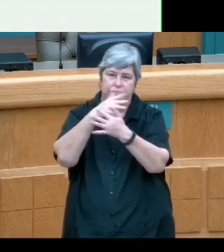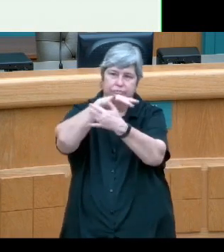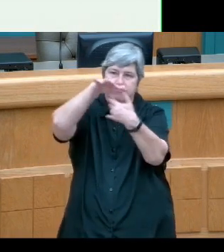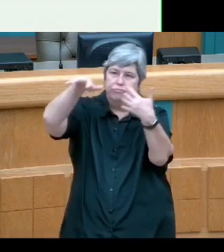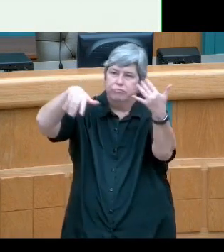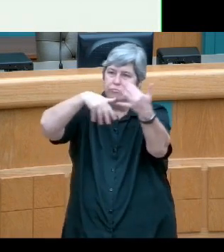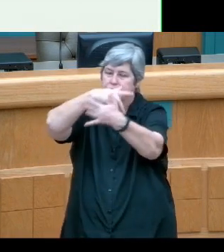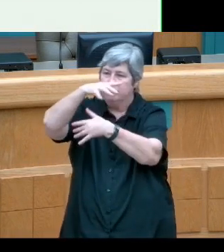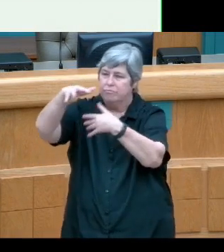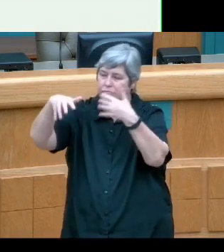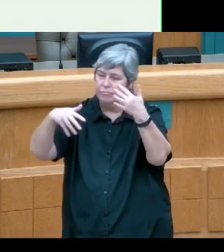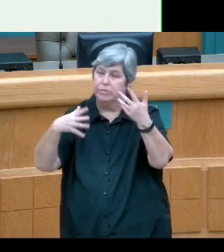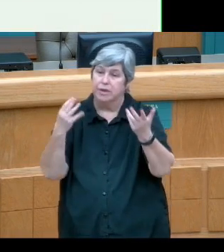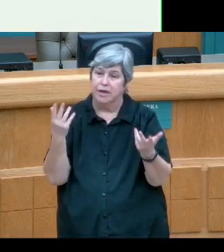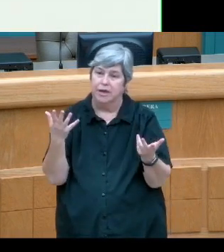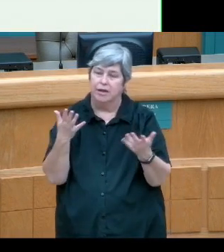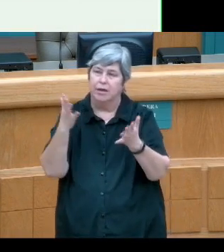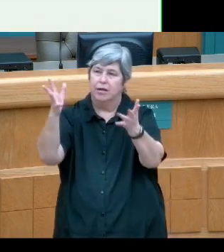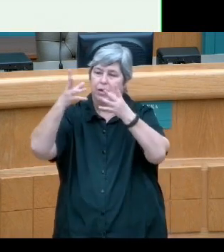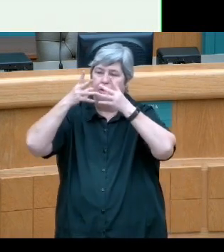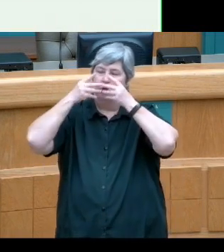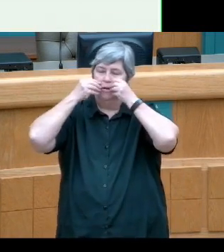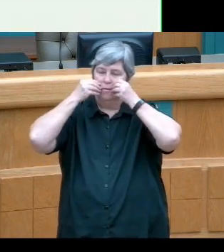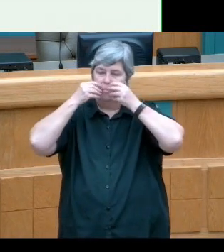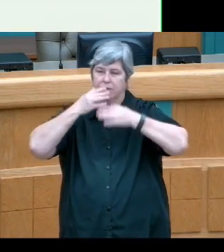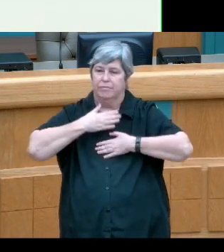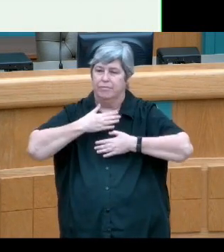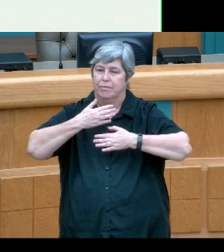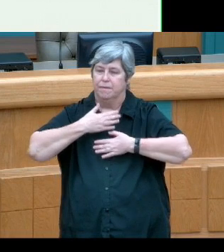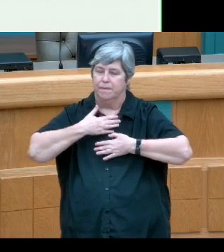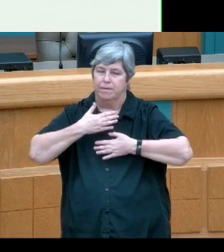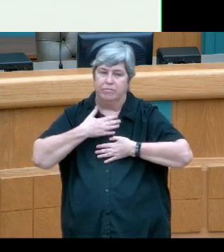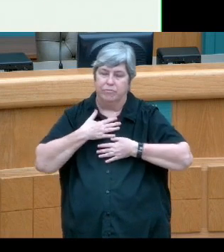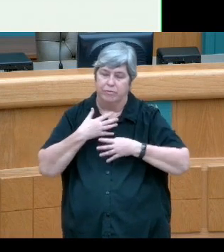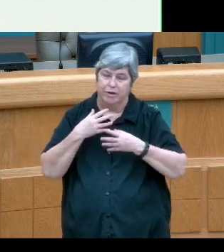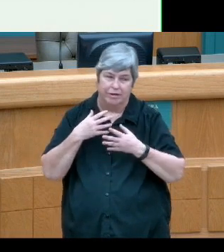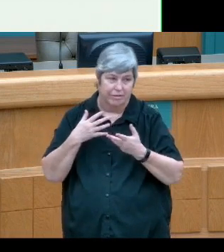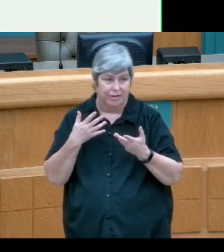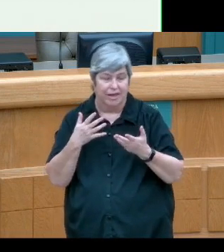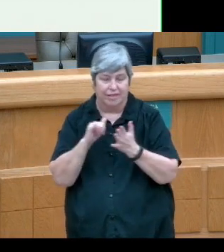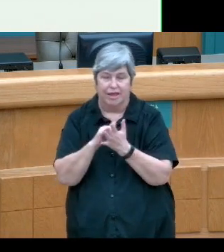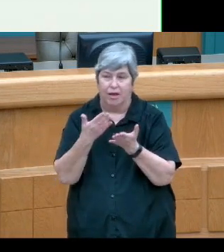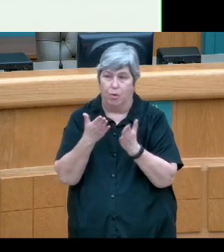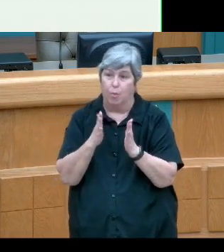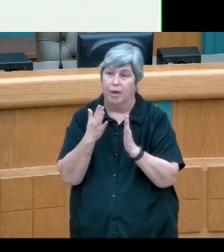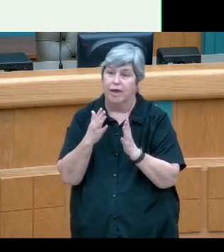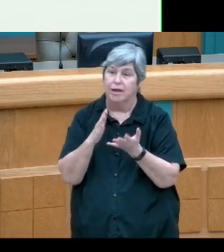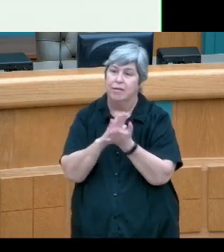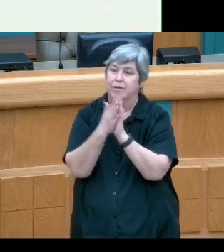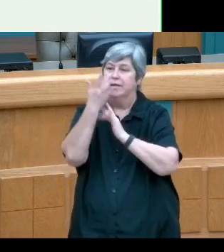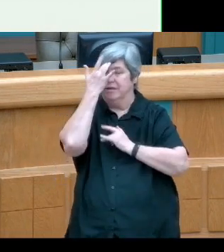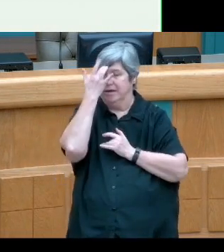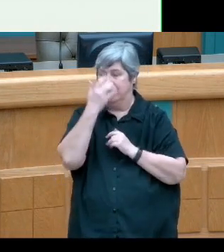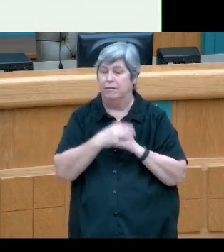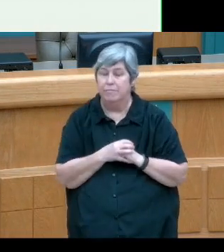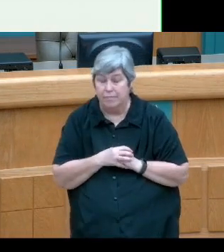particles of water, and they're breathed in by people around you. And that's one of the ways that it's being transmitted.